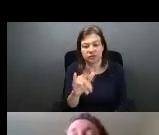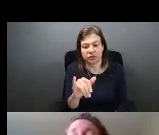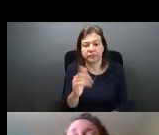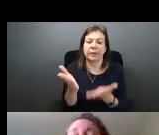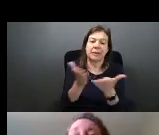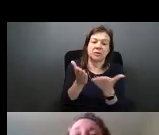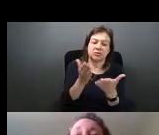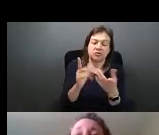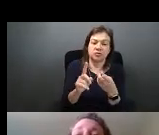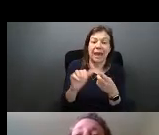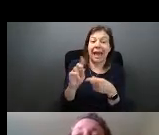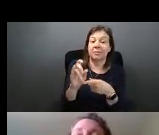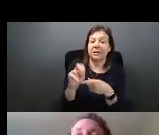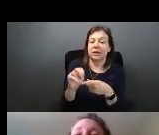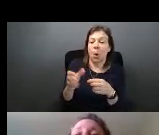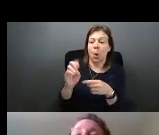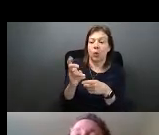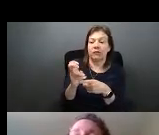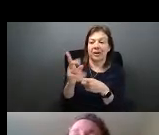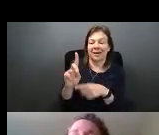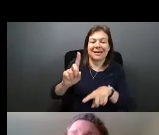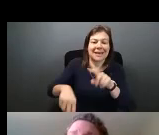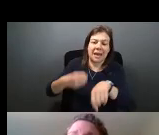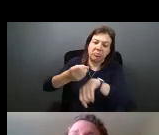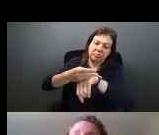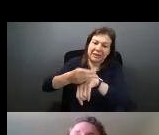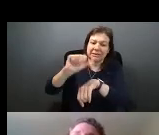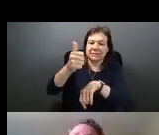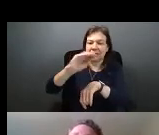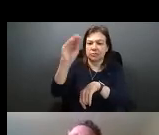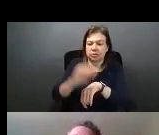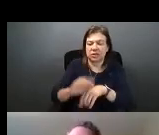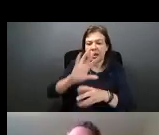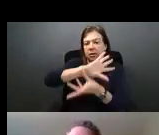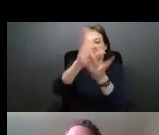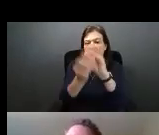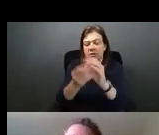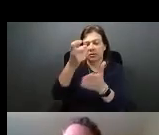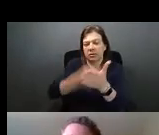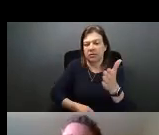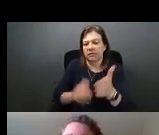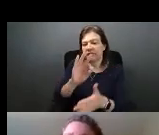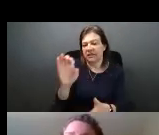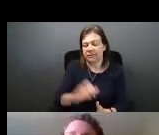Administrative overhead is not to exceed 10% of the contract fee.